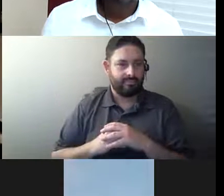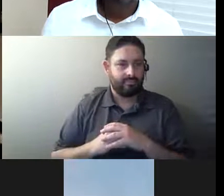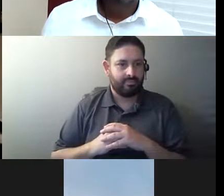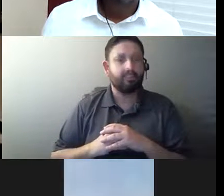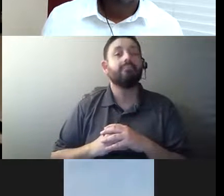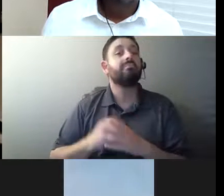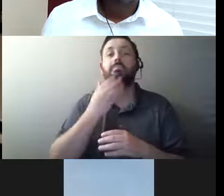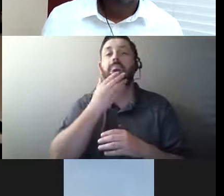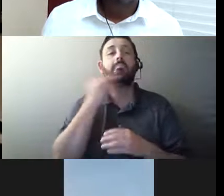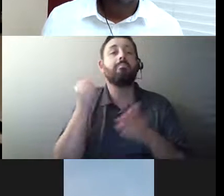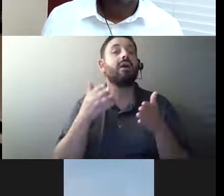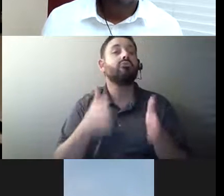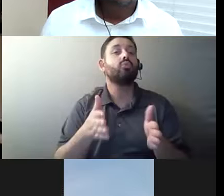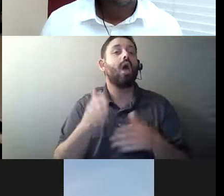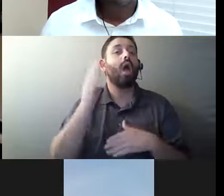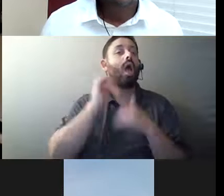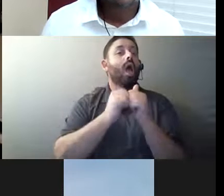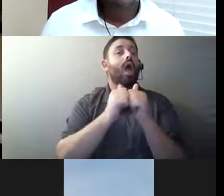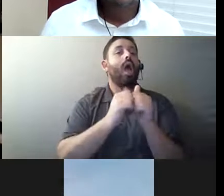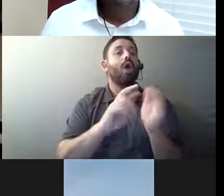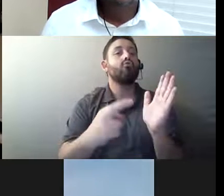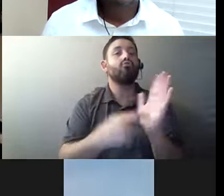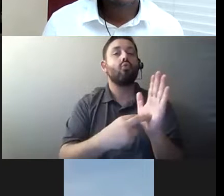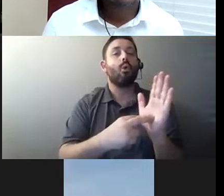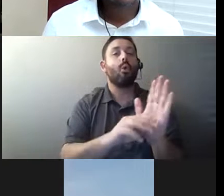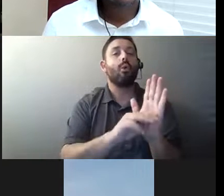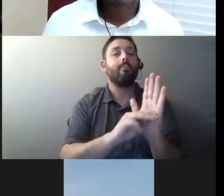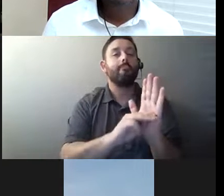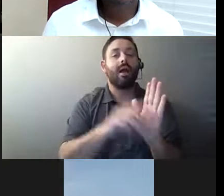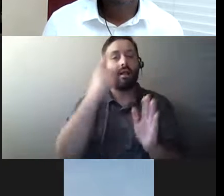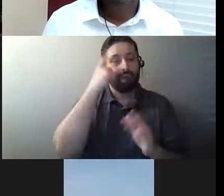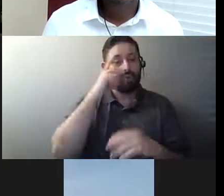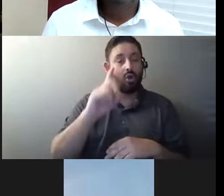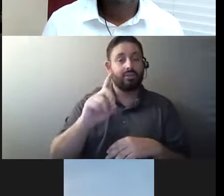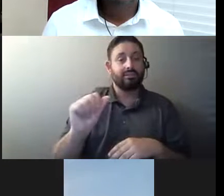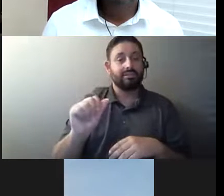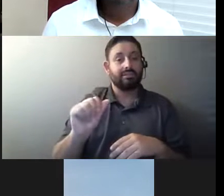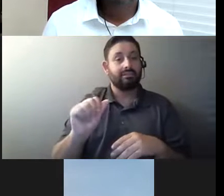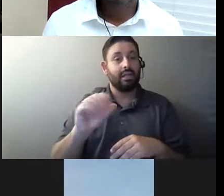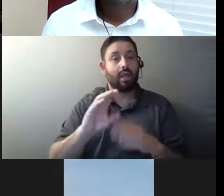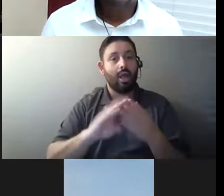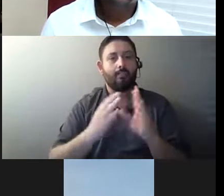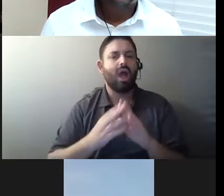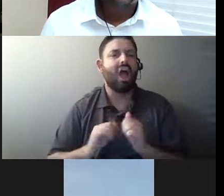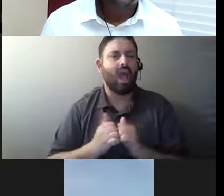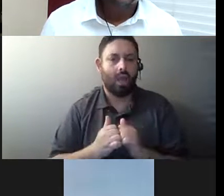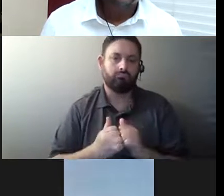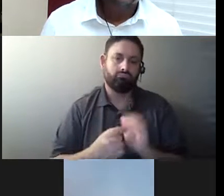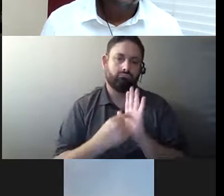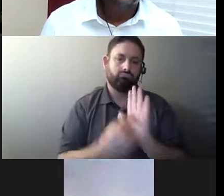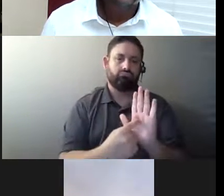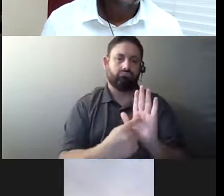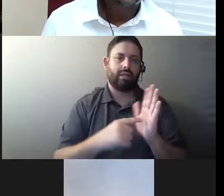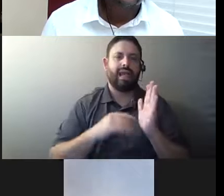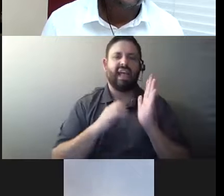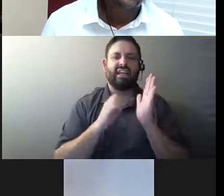The best way I know to be a role model for the disability community is by example. The best way for them to